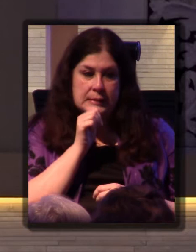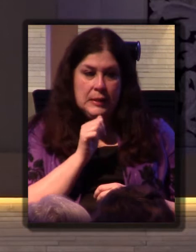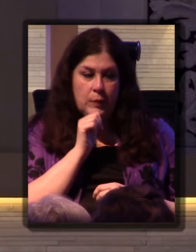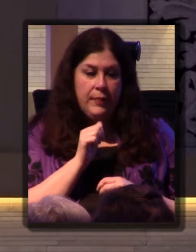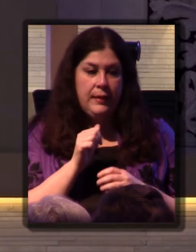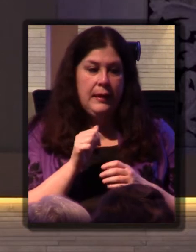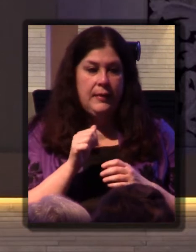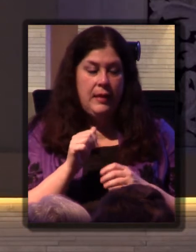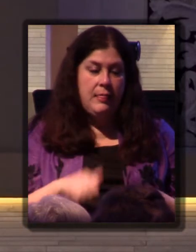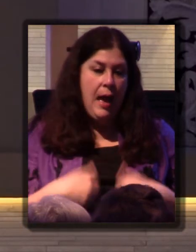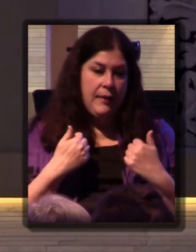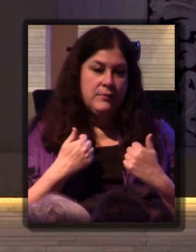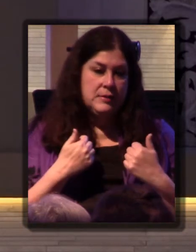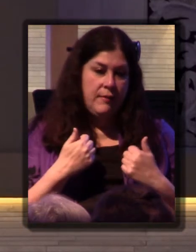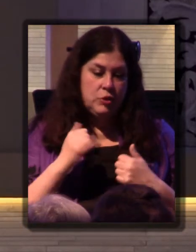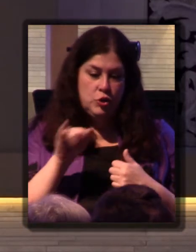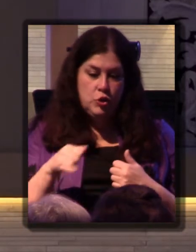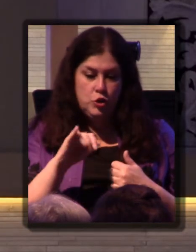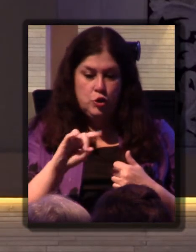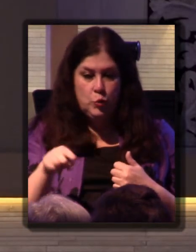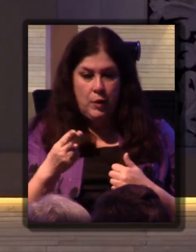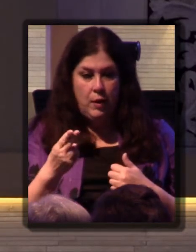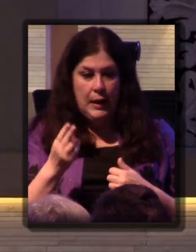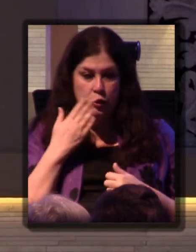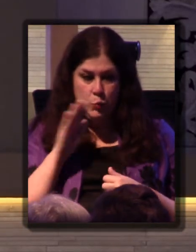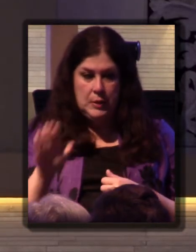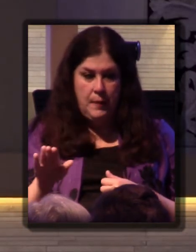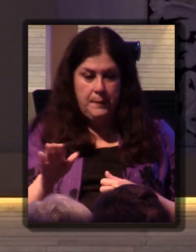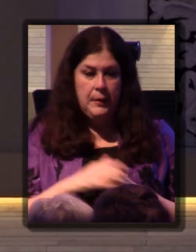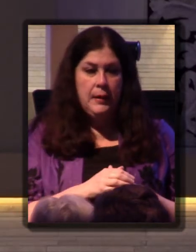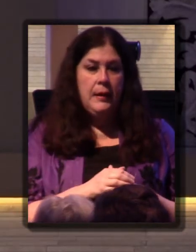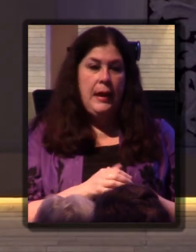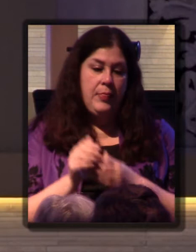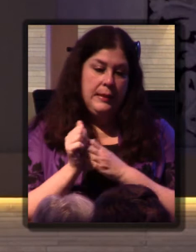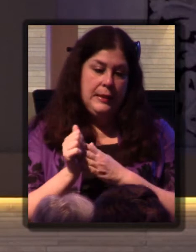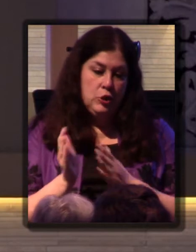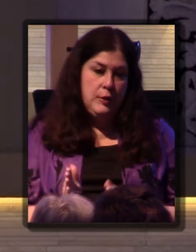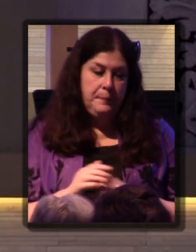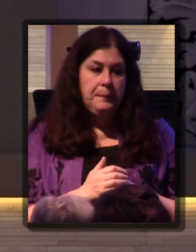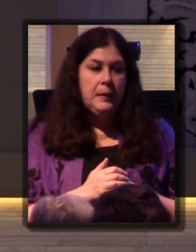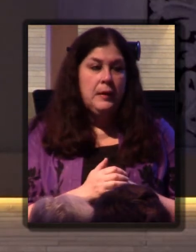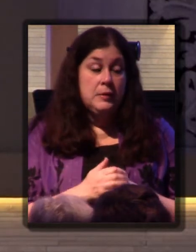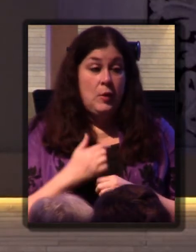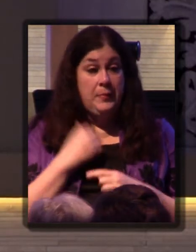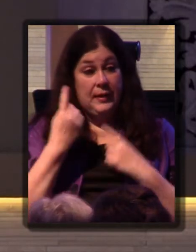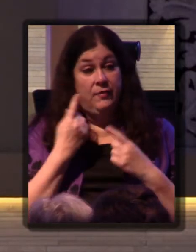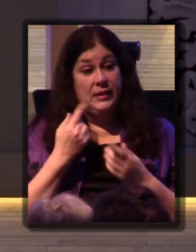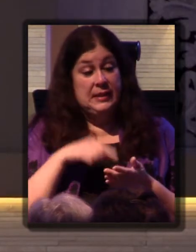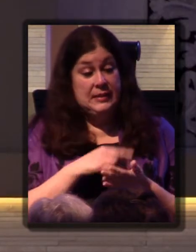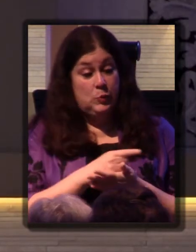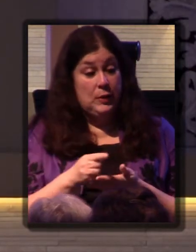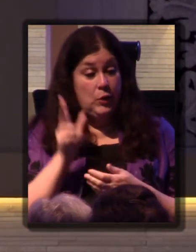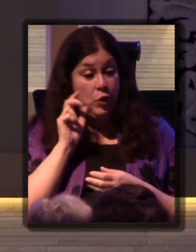is dealing with in the lives of Judah and of Jerusalem and its leadership in particular. And so I'm